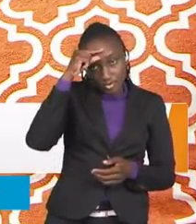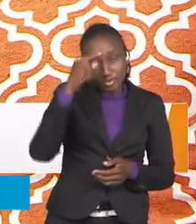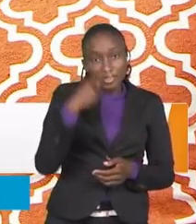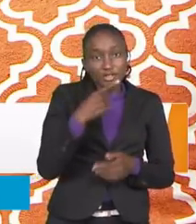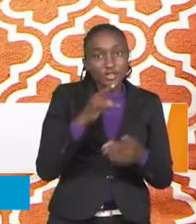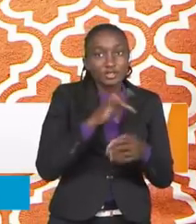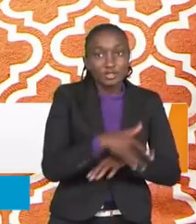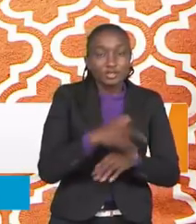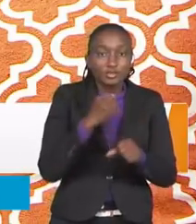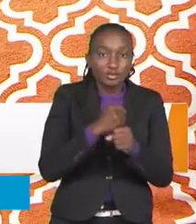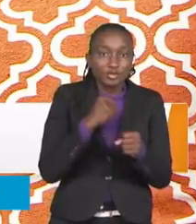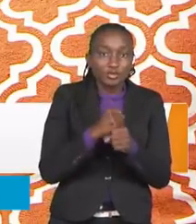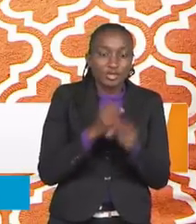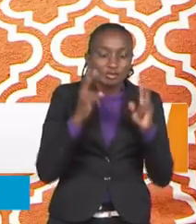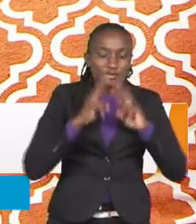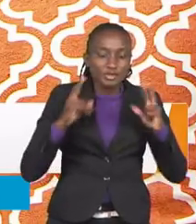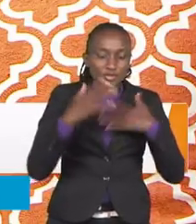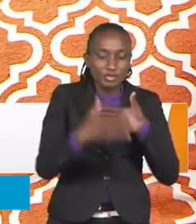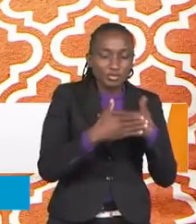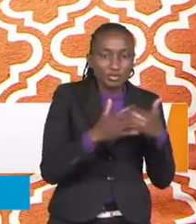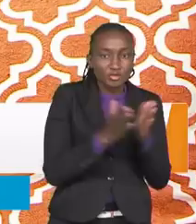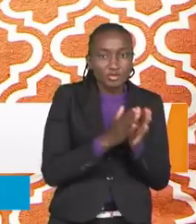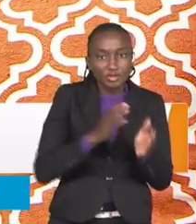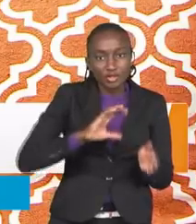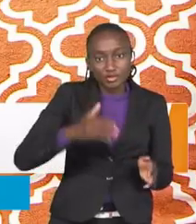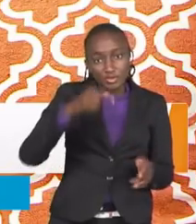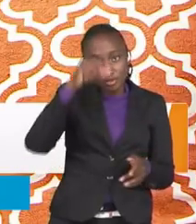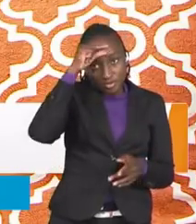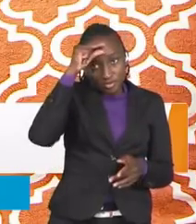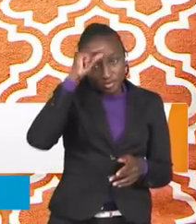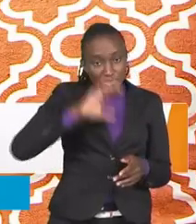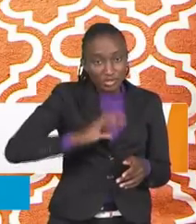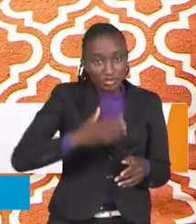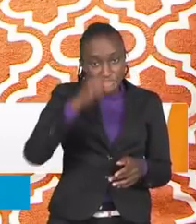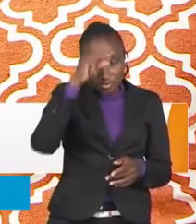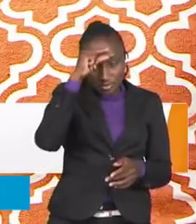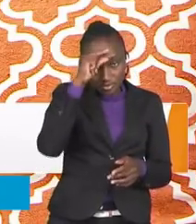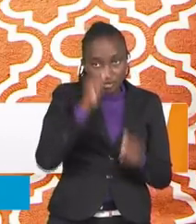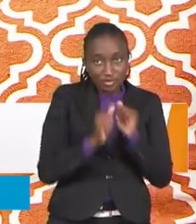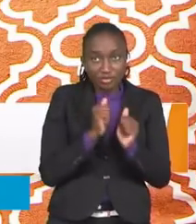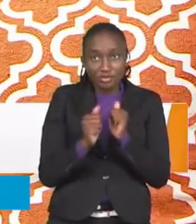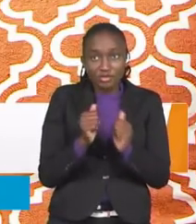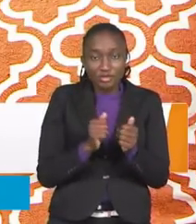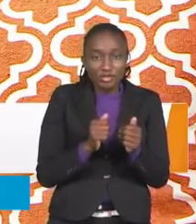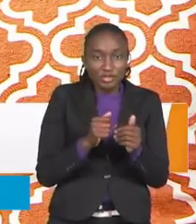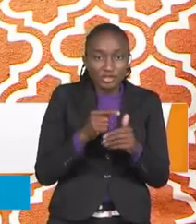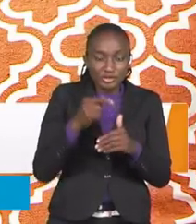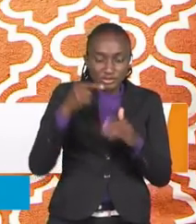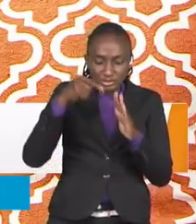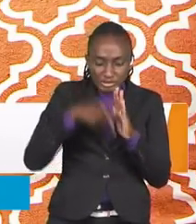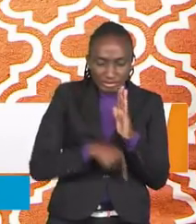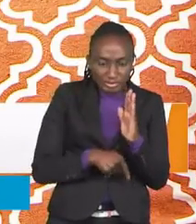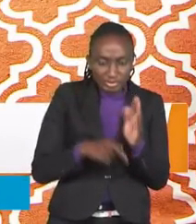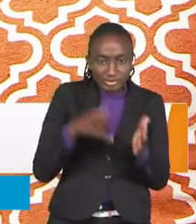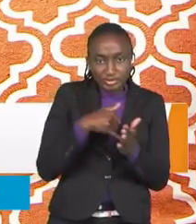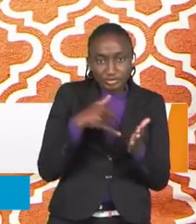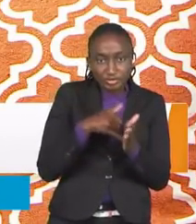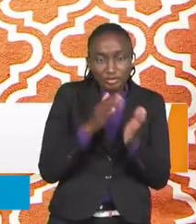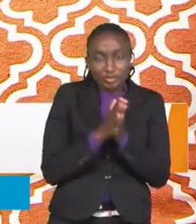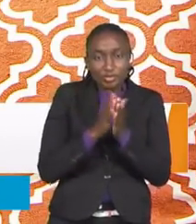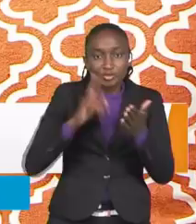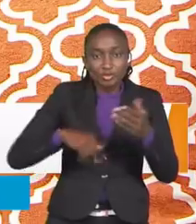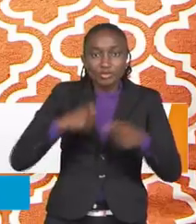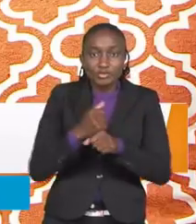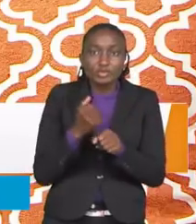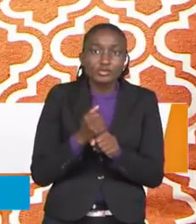said earlier, we work very closely with them. And so the county government is right involved with what we are doing on the